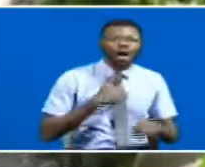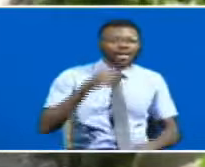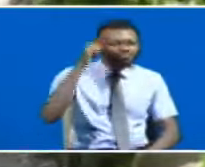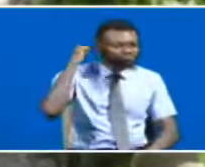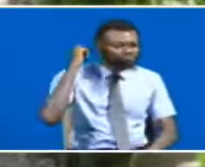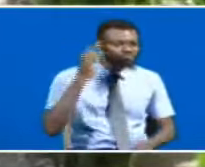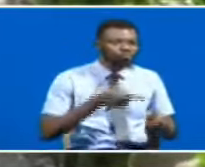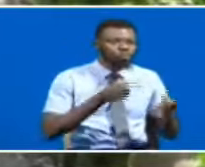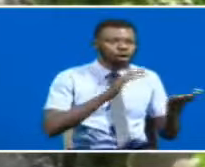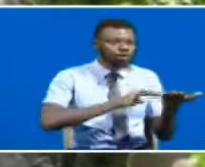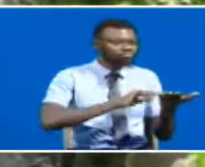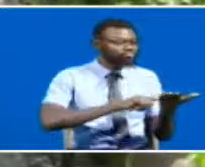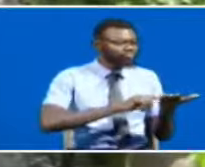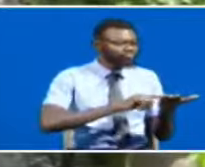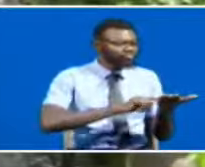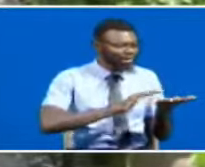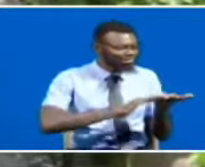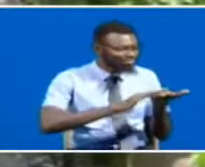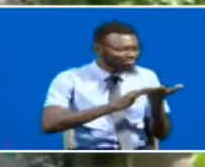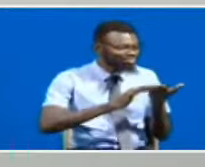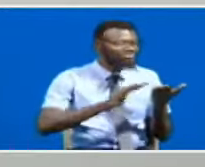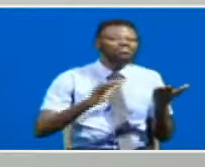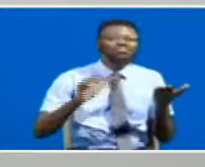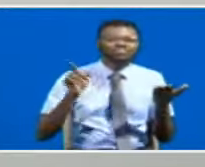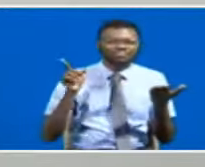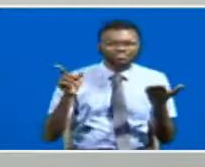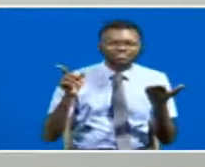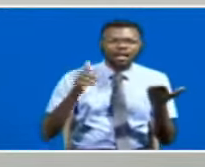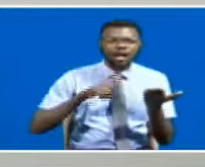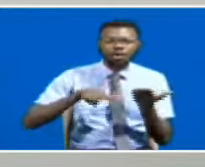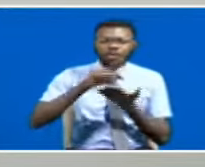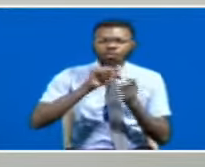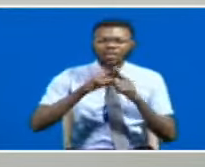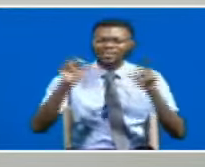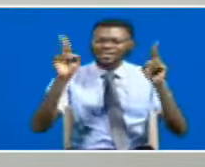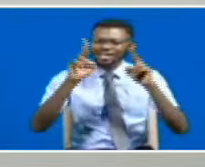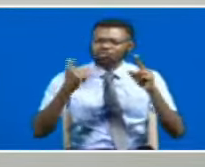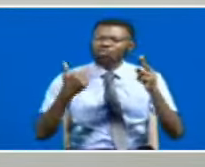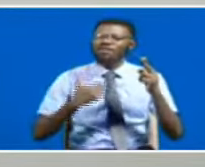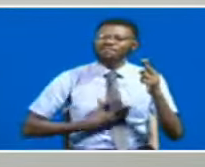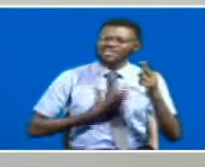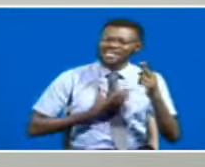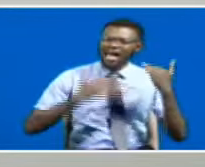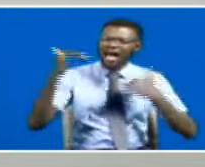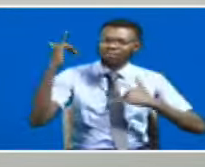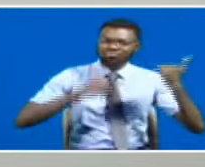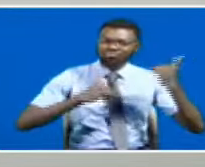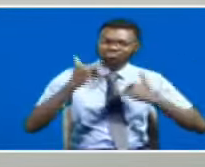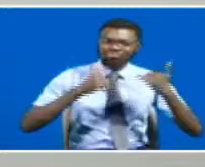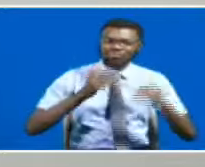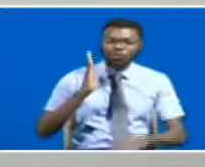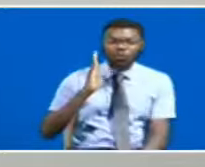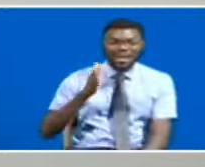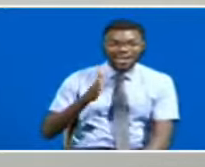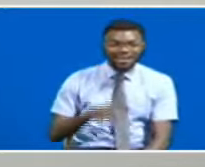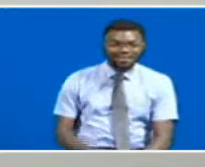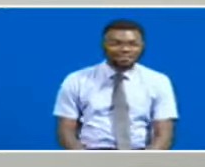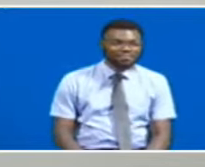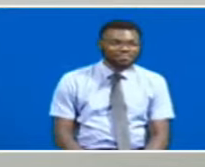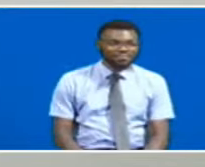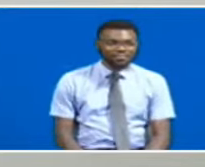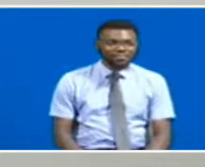Watamu Jacaranda Road will open up the area for local and international visitors. Develop this fitness and